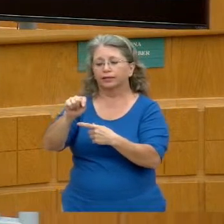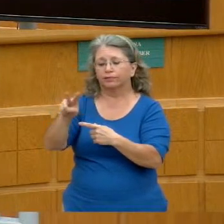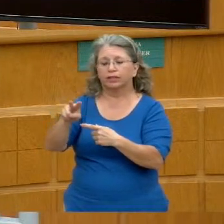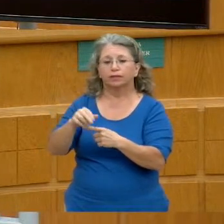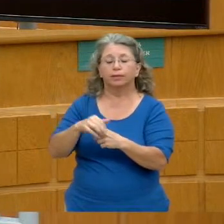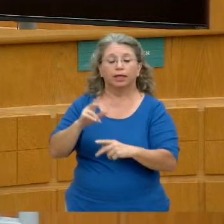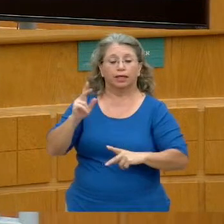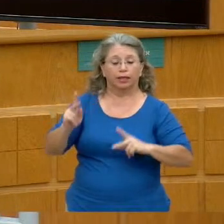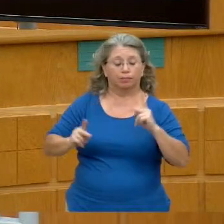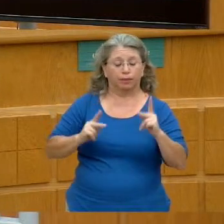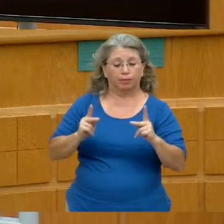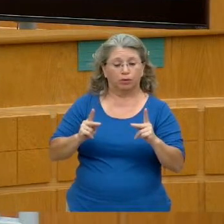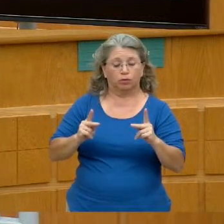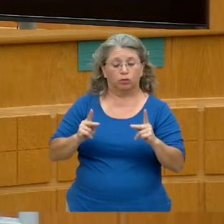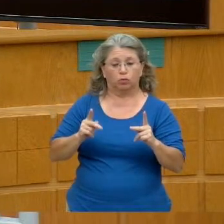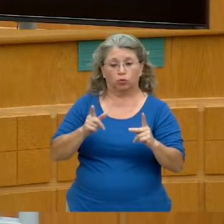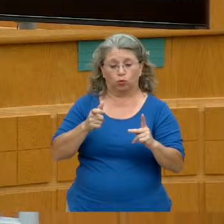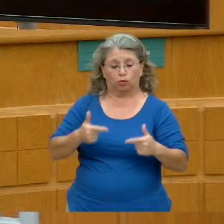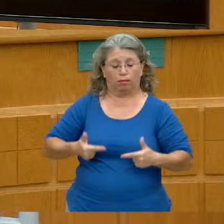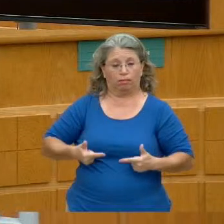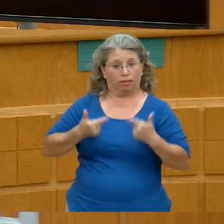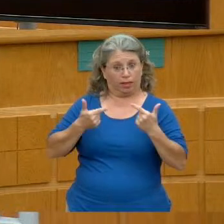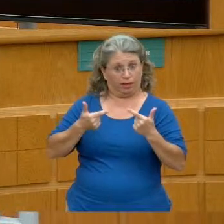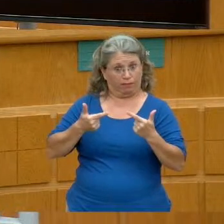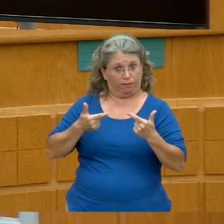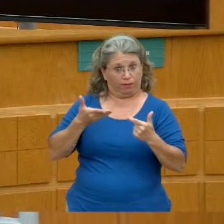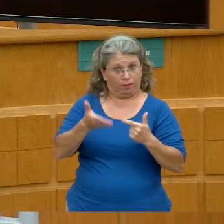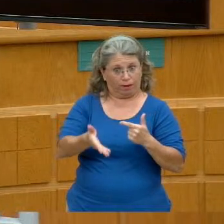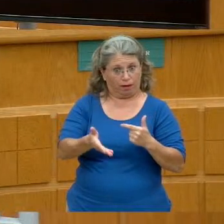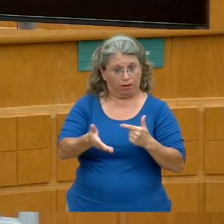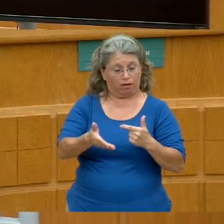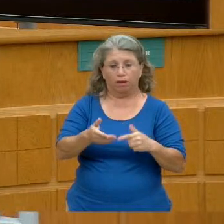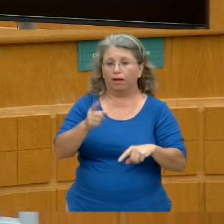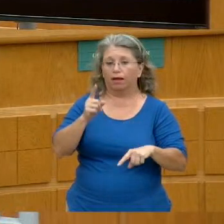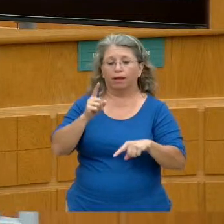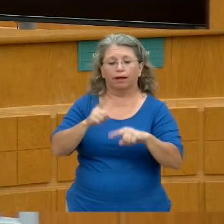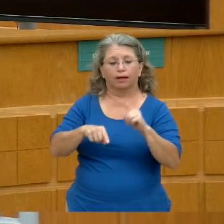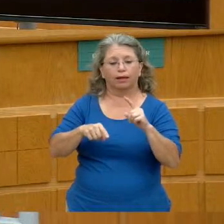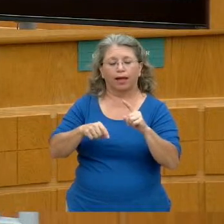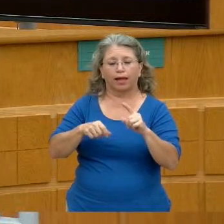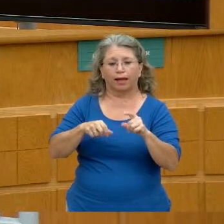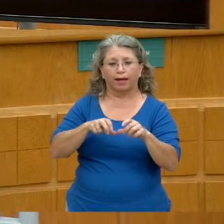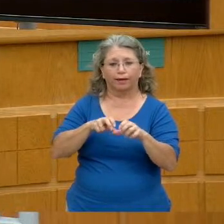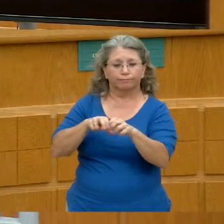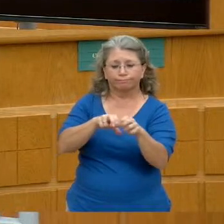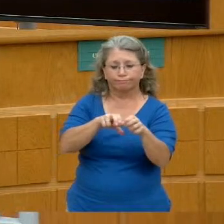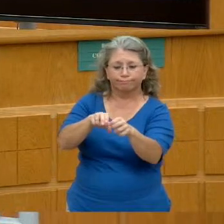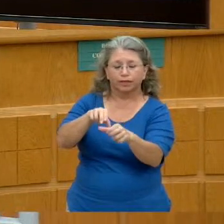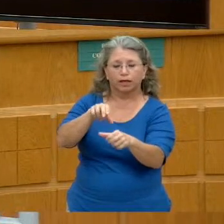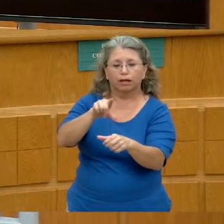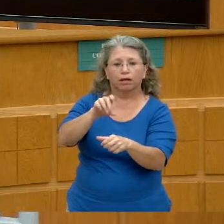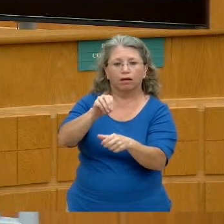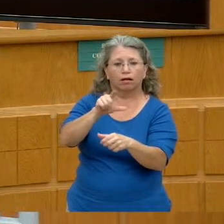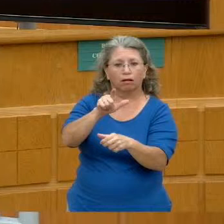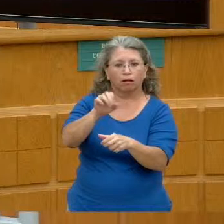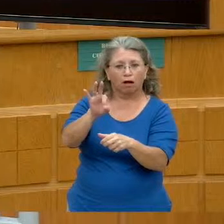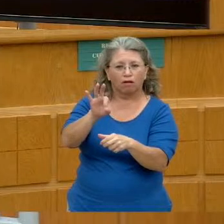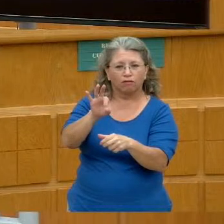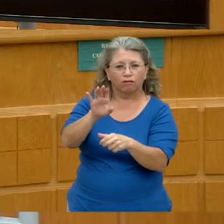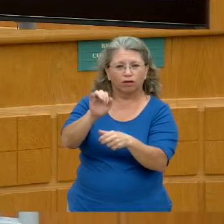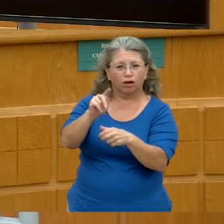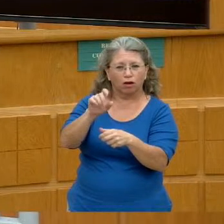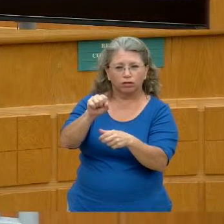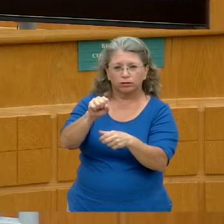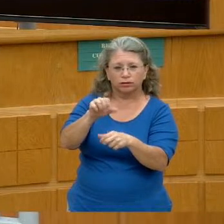down on the Gulf beaches in particular will not be able to take their golf carts or all-terrain vehicles onto